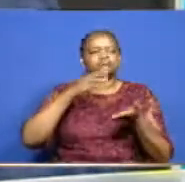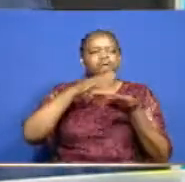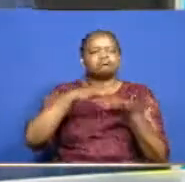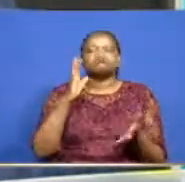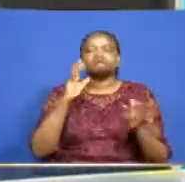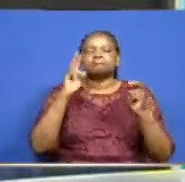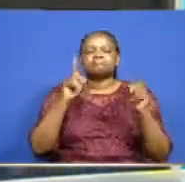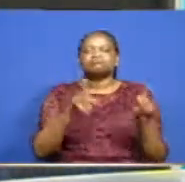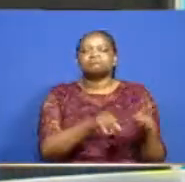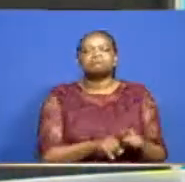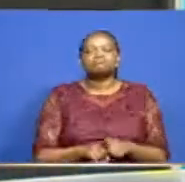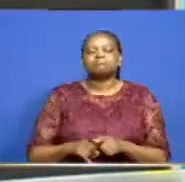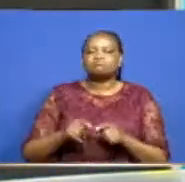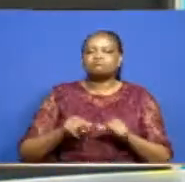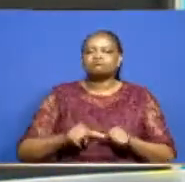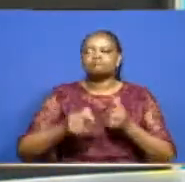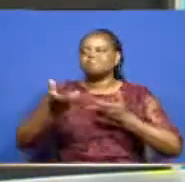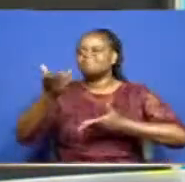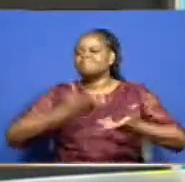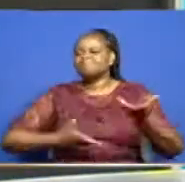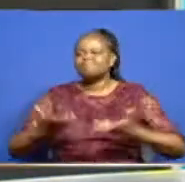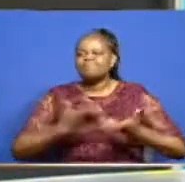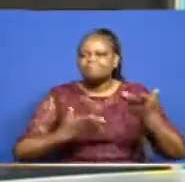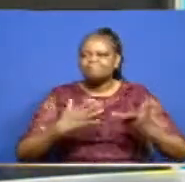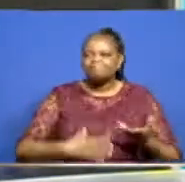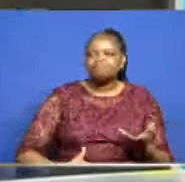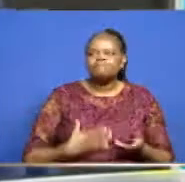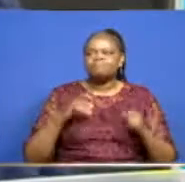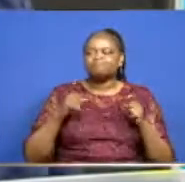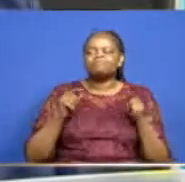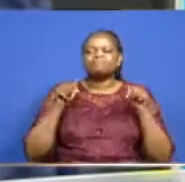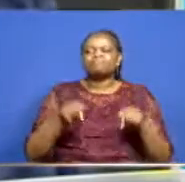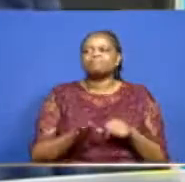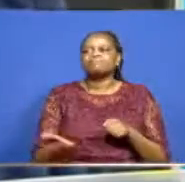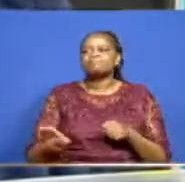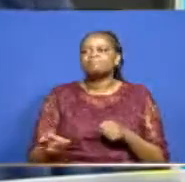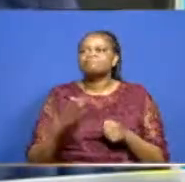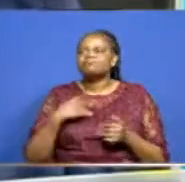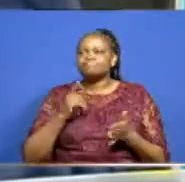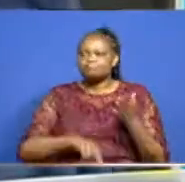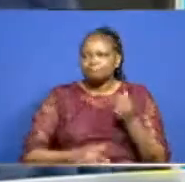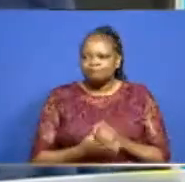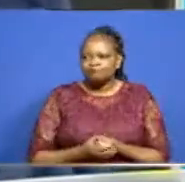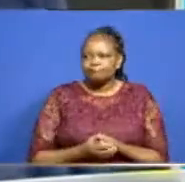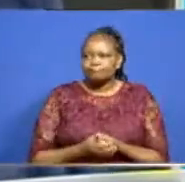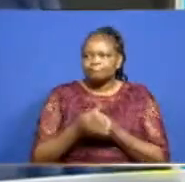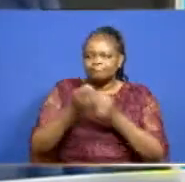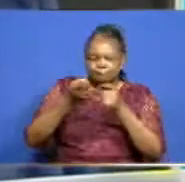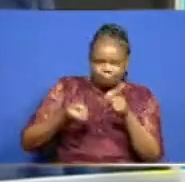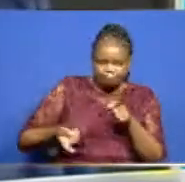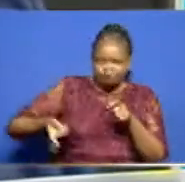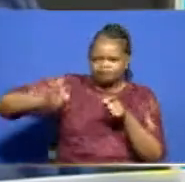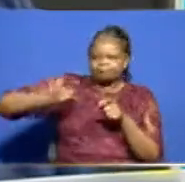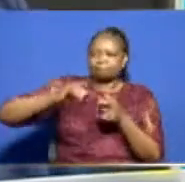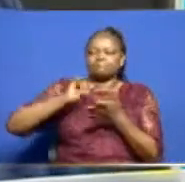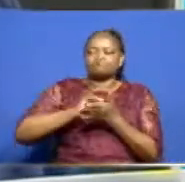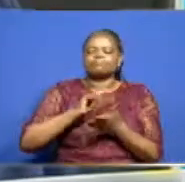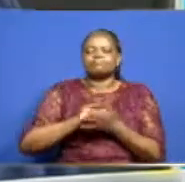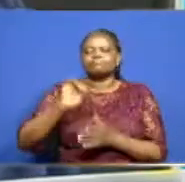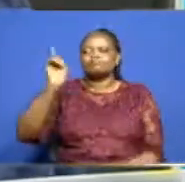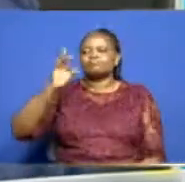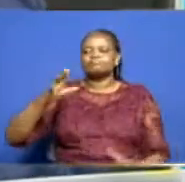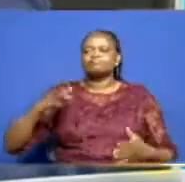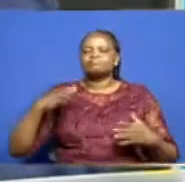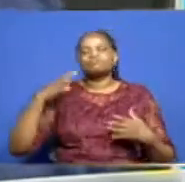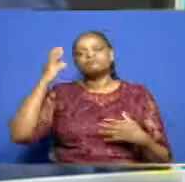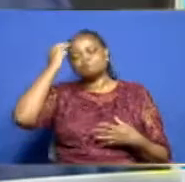we continue interacting with my guest in studio this particular morning. I just want to add on to the fact that the Ministry of Education is set